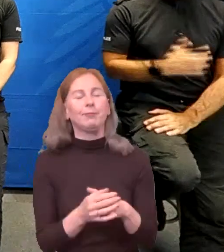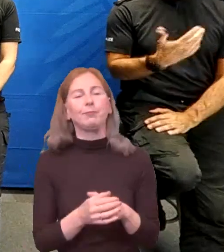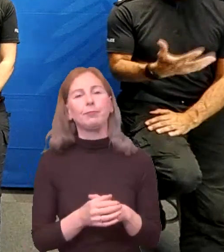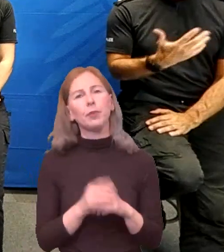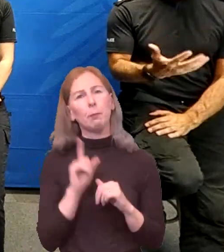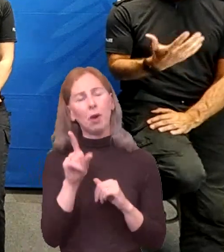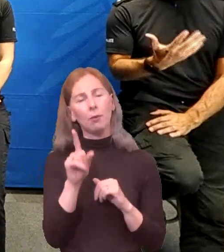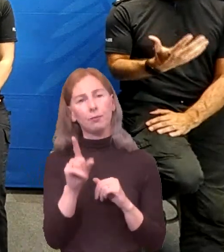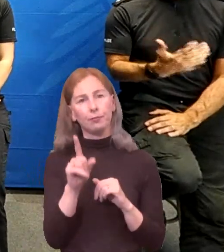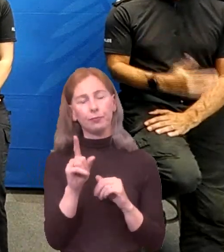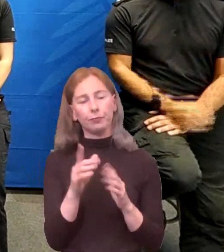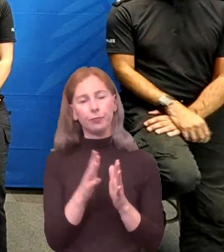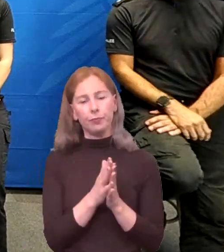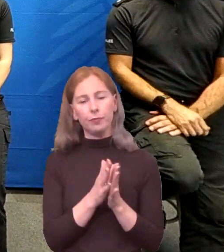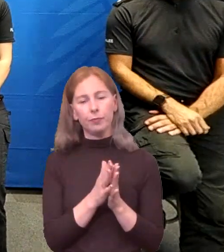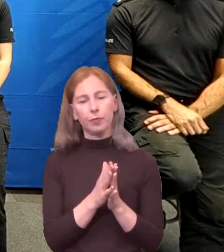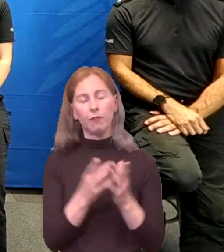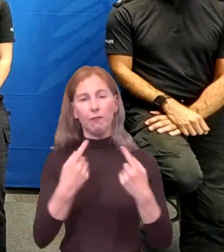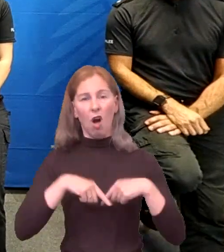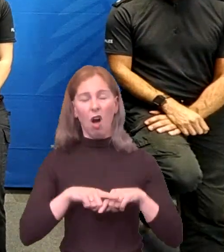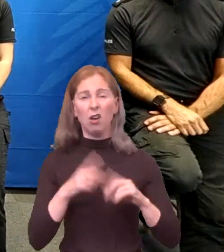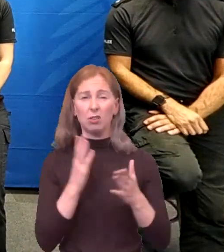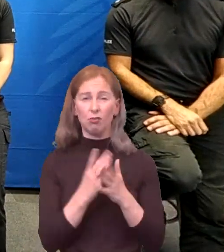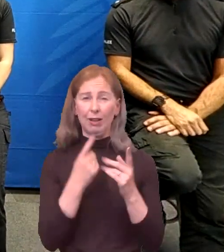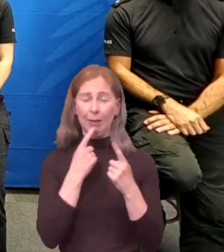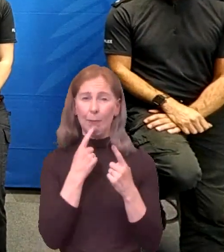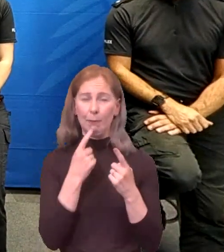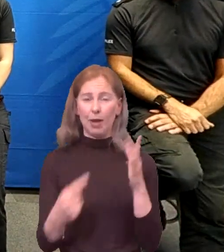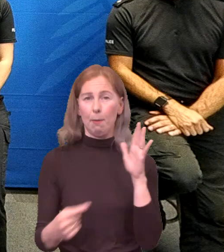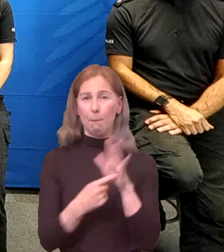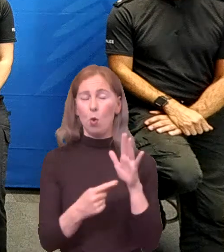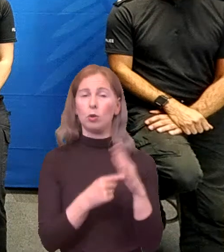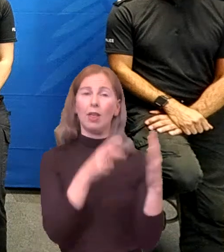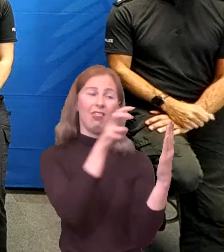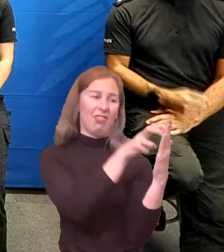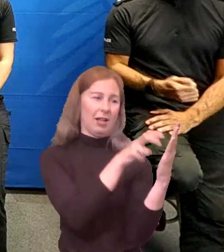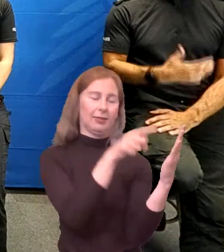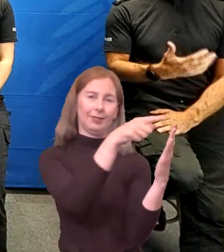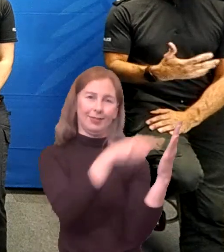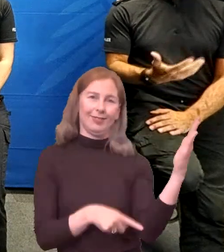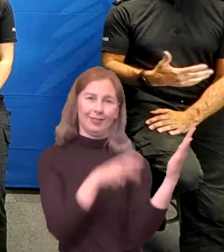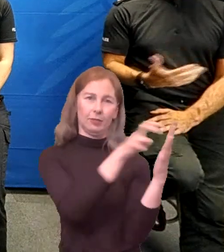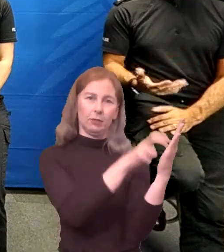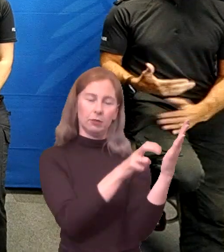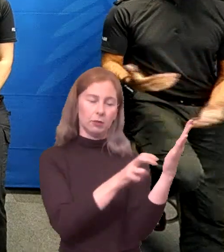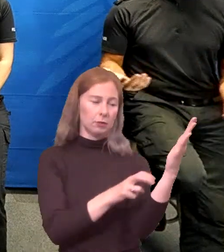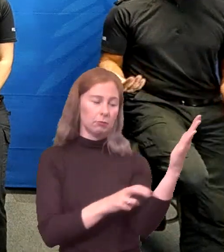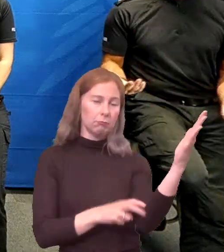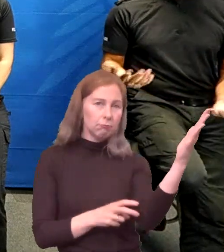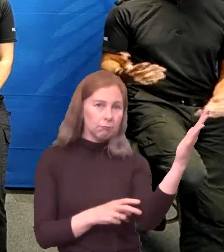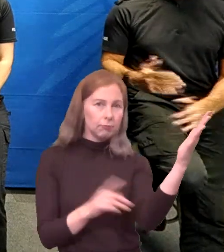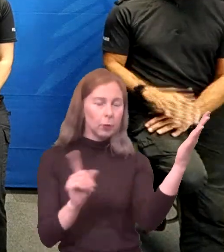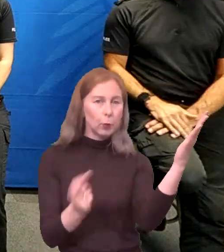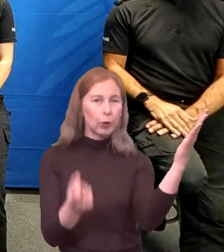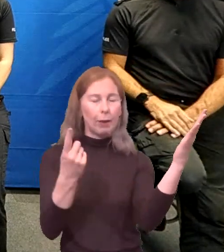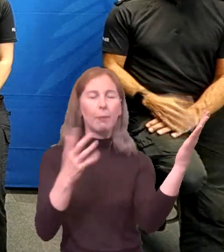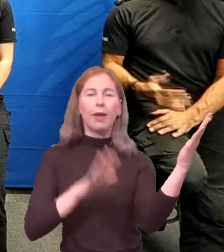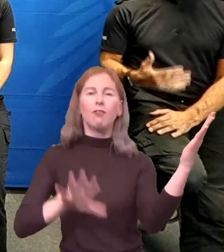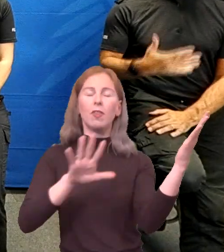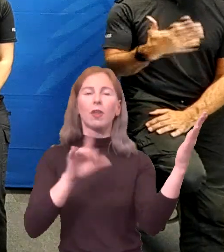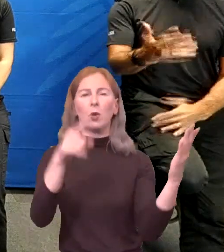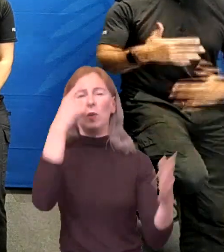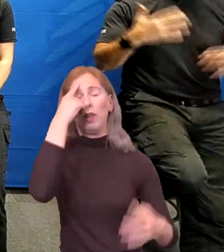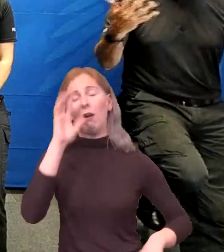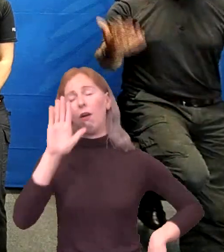really, the intelligence picture, as we've discussed, is really key. And I know you might think it's probably nothing,